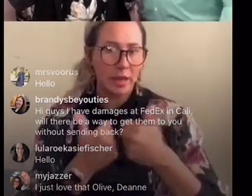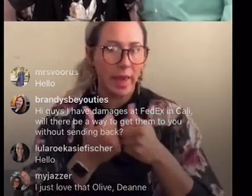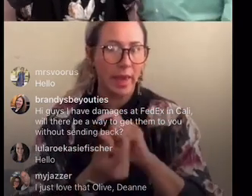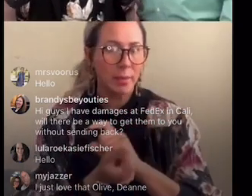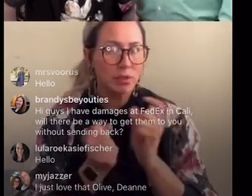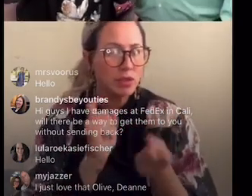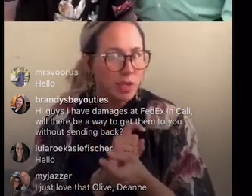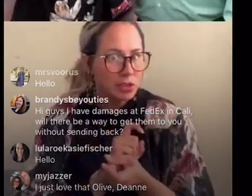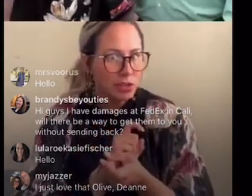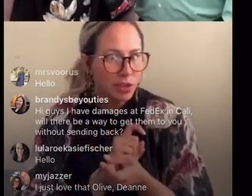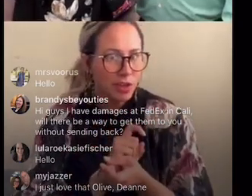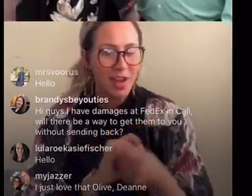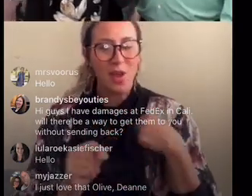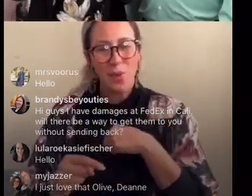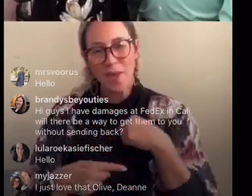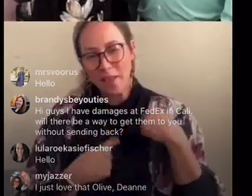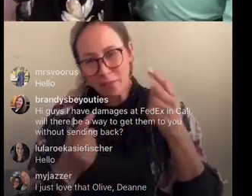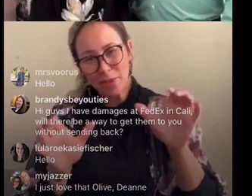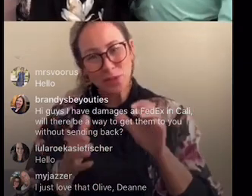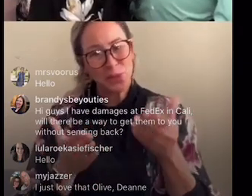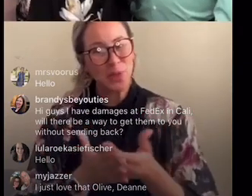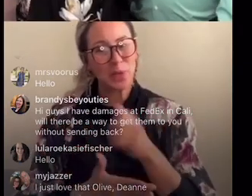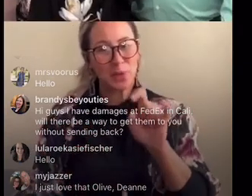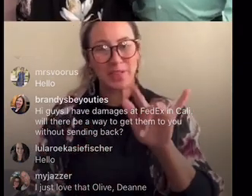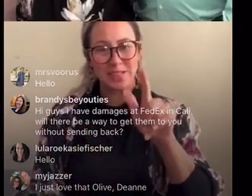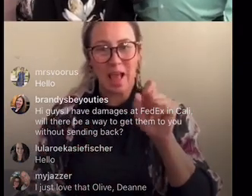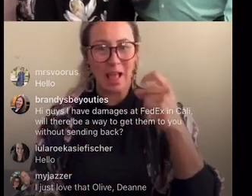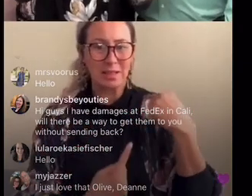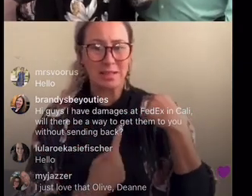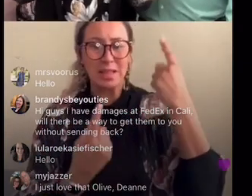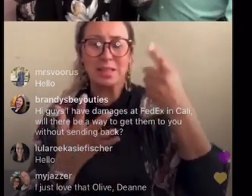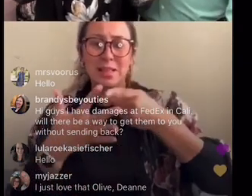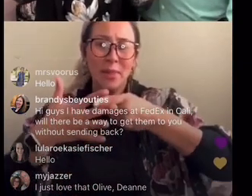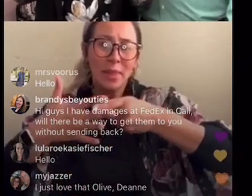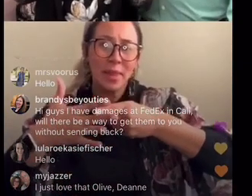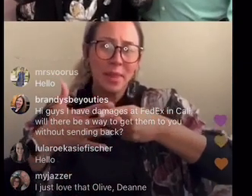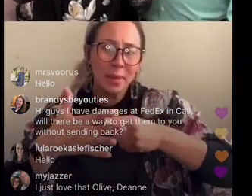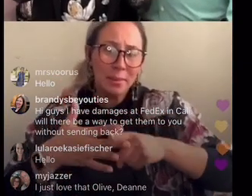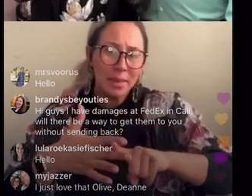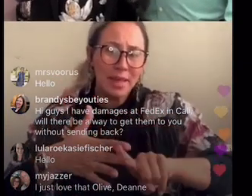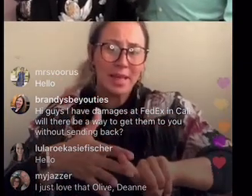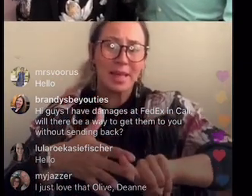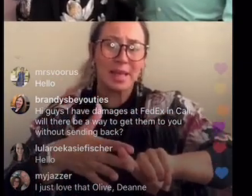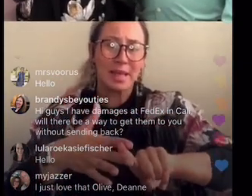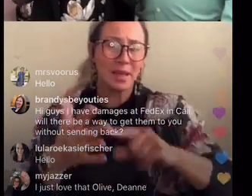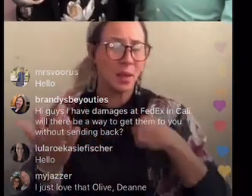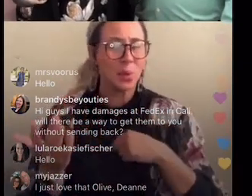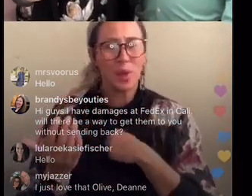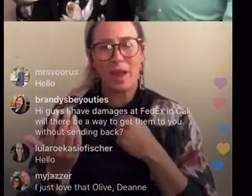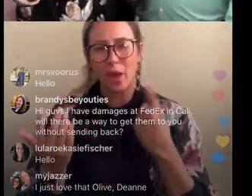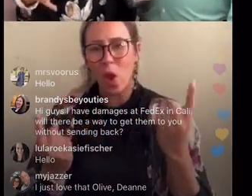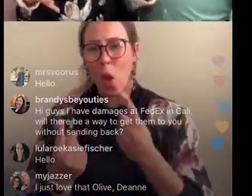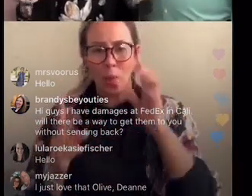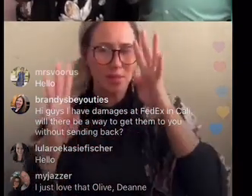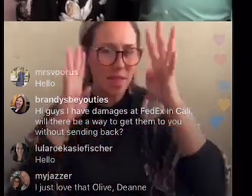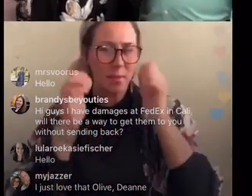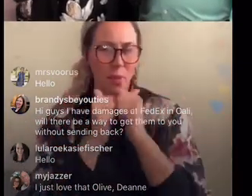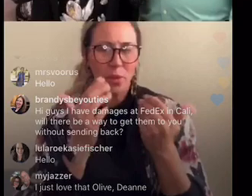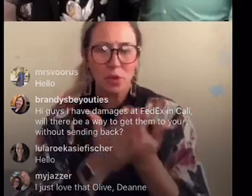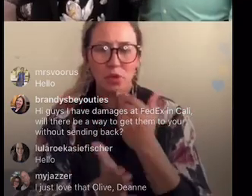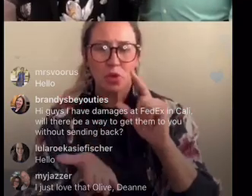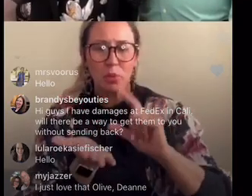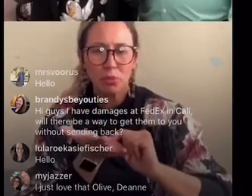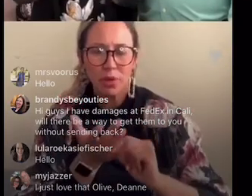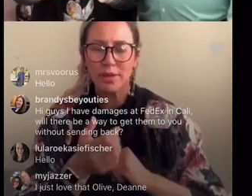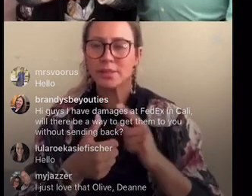I mean, we've been doing new styles since the beginning. We're always coming up with new prints,